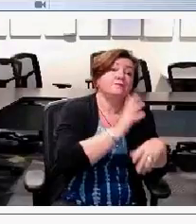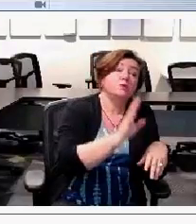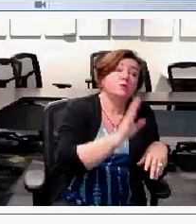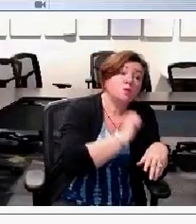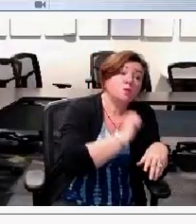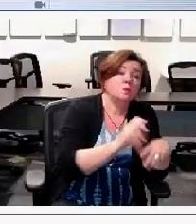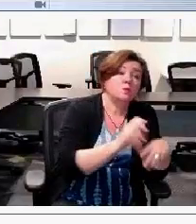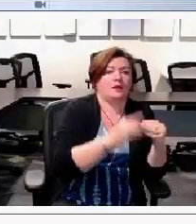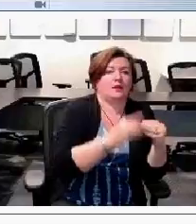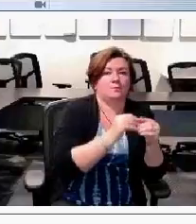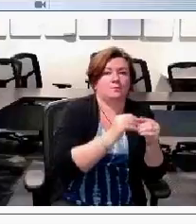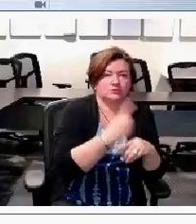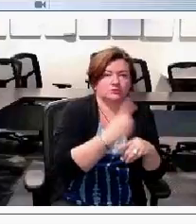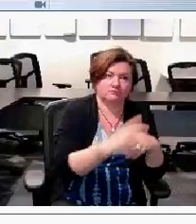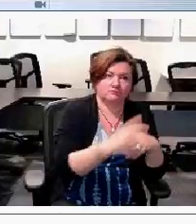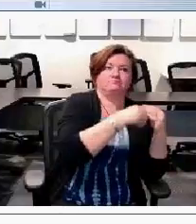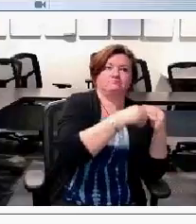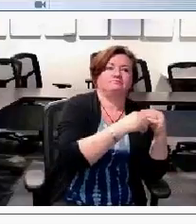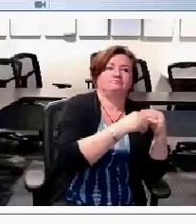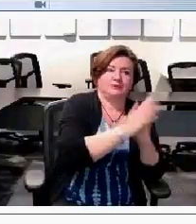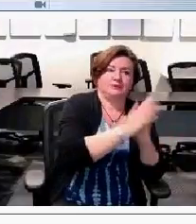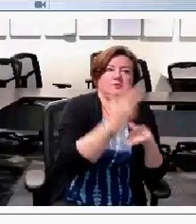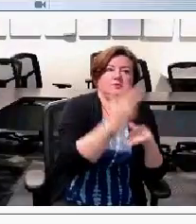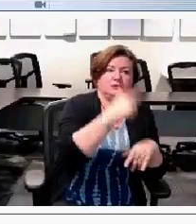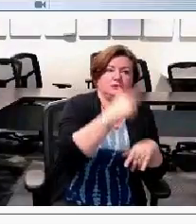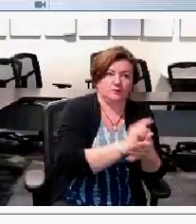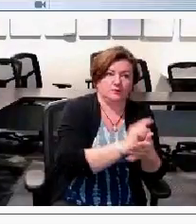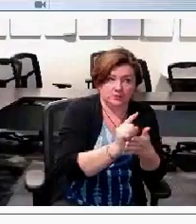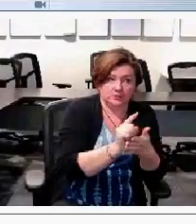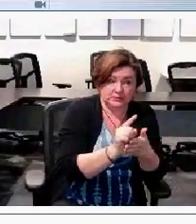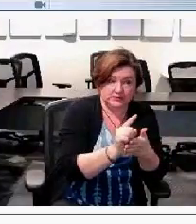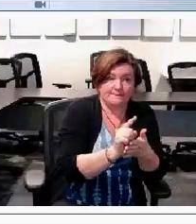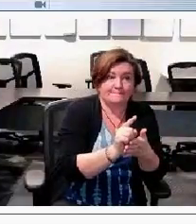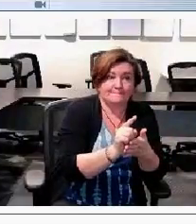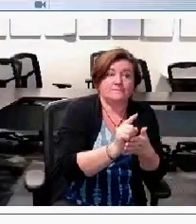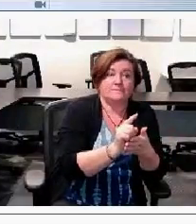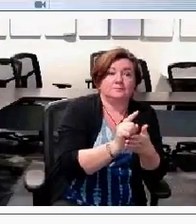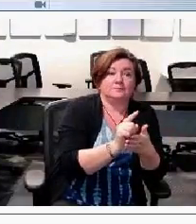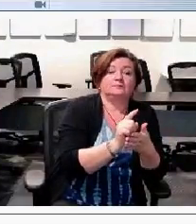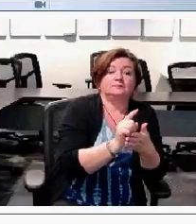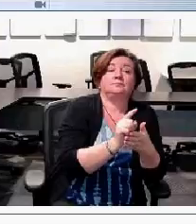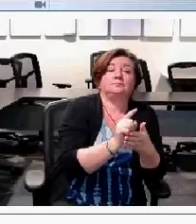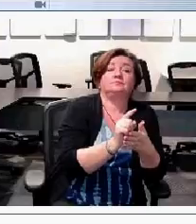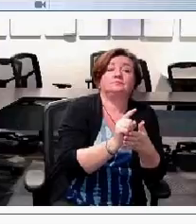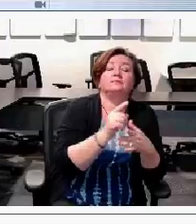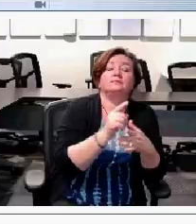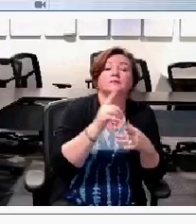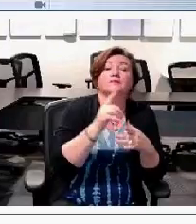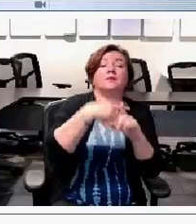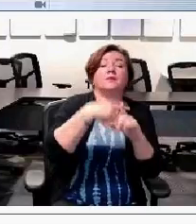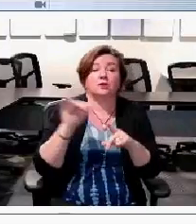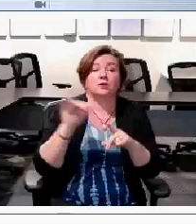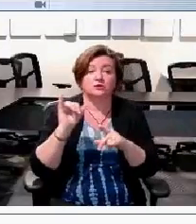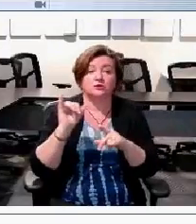day a week of group, so those are offered three times a week, and an individual session in addition to